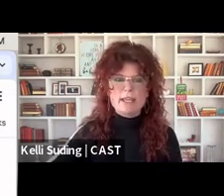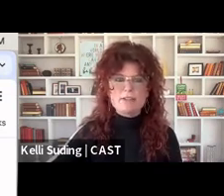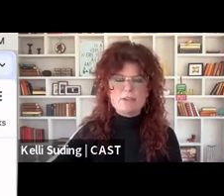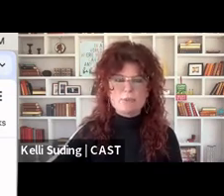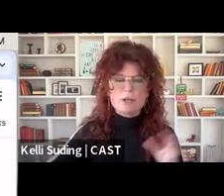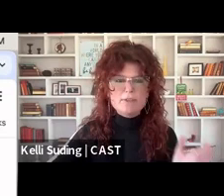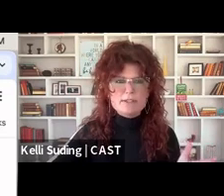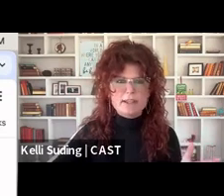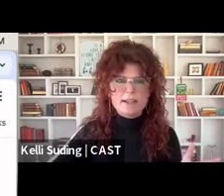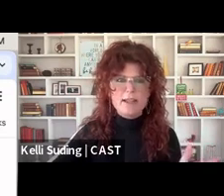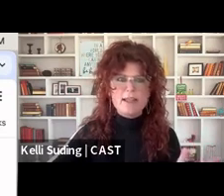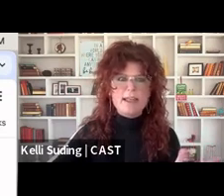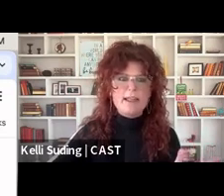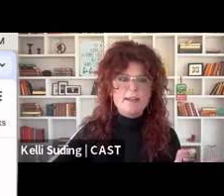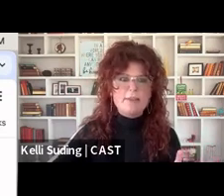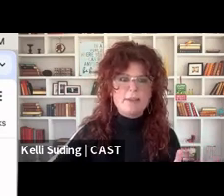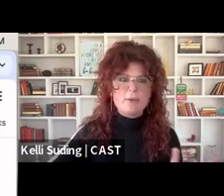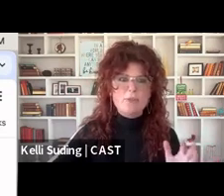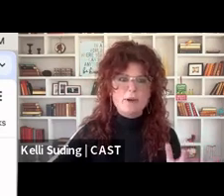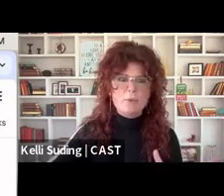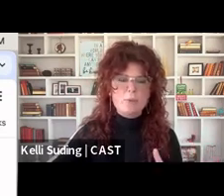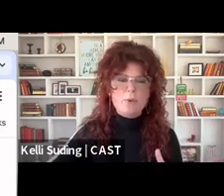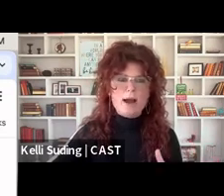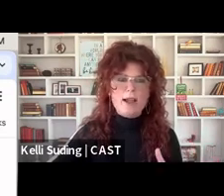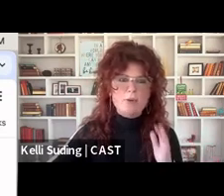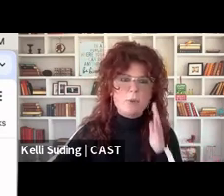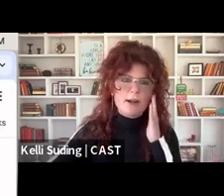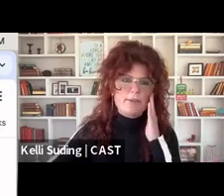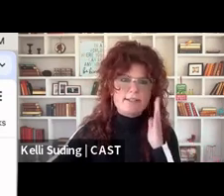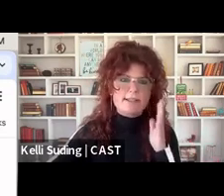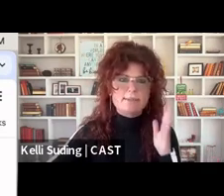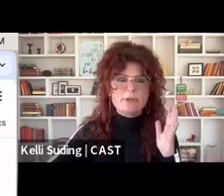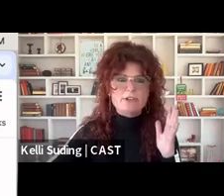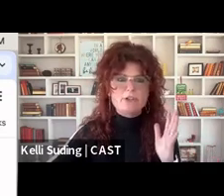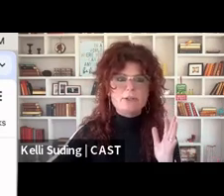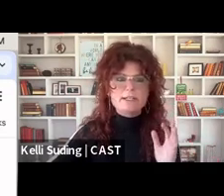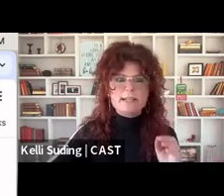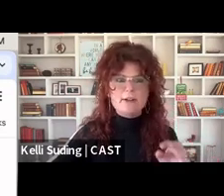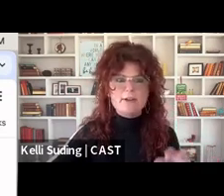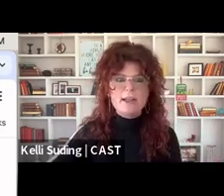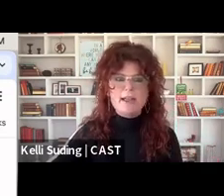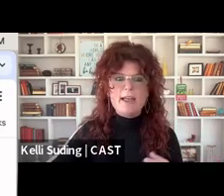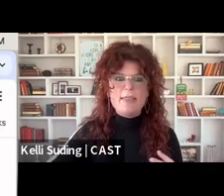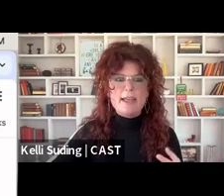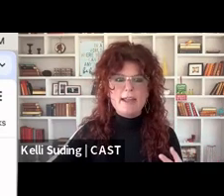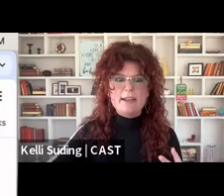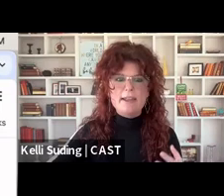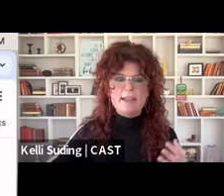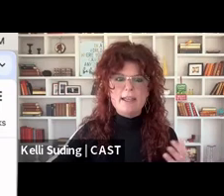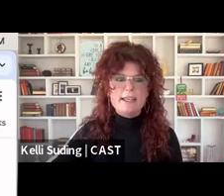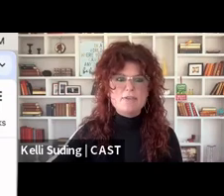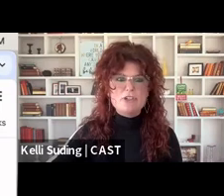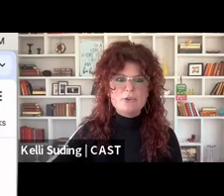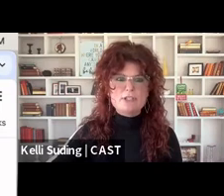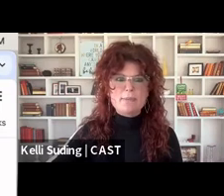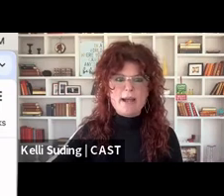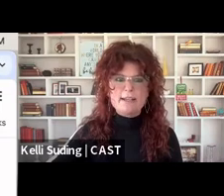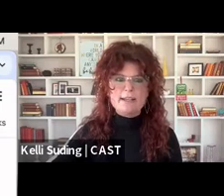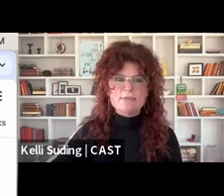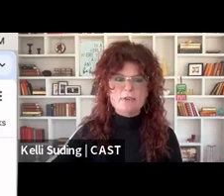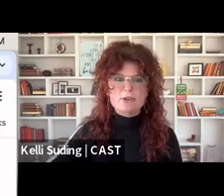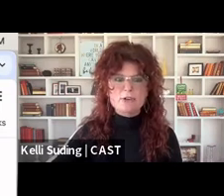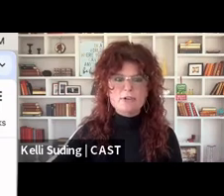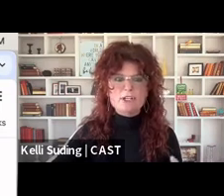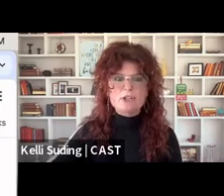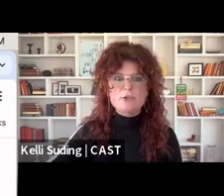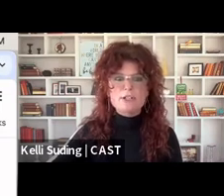questions will be answered previously in the why and the what of accessibility. So you click down, and then it gives you some